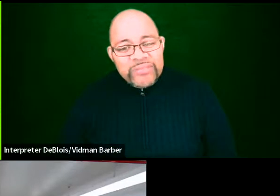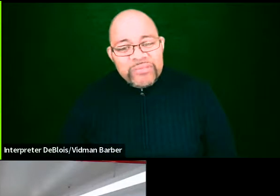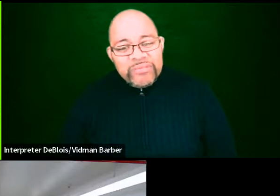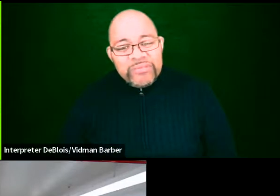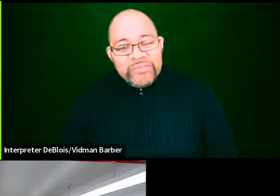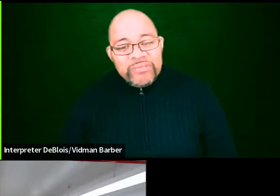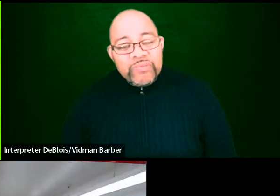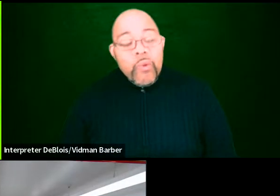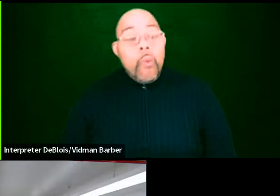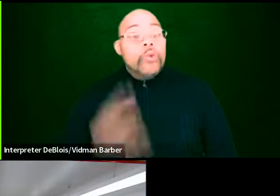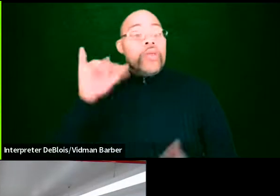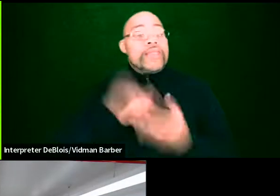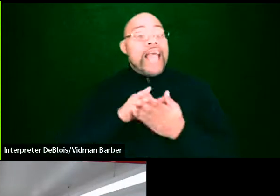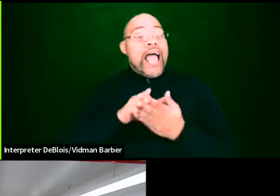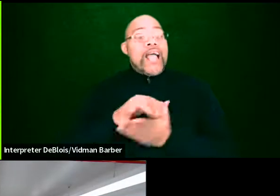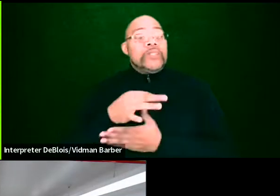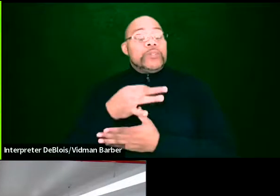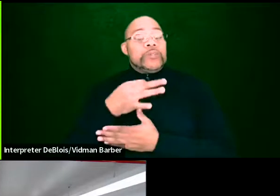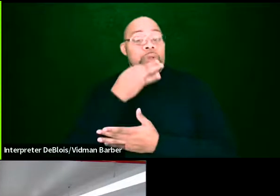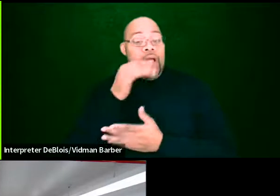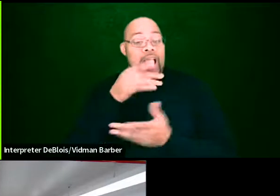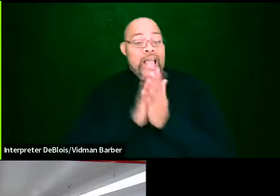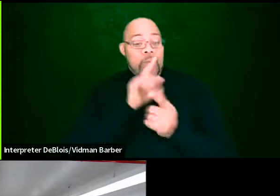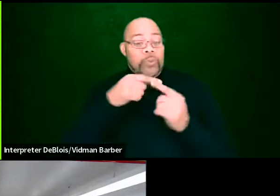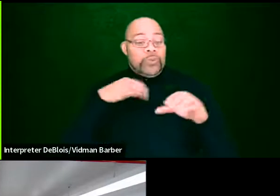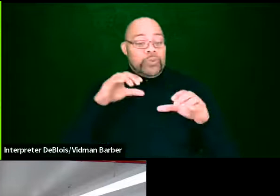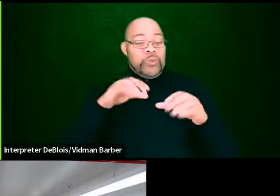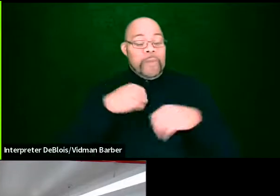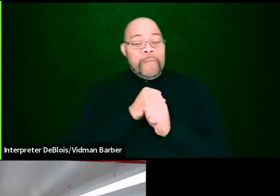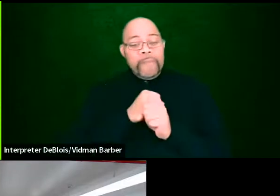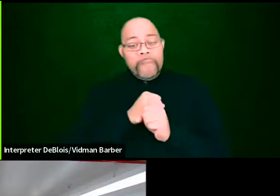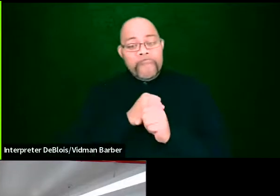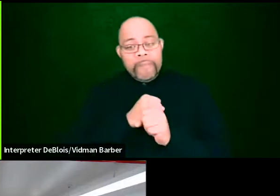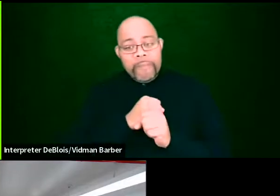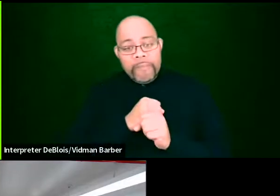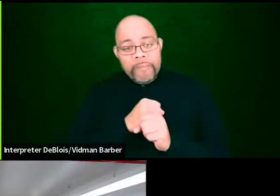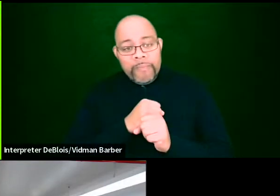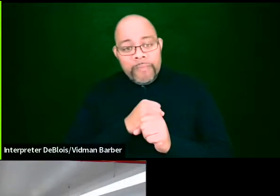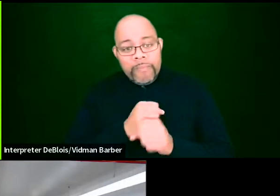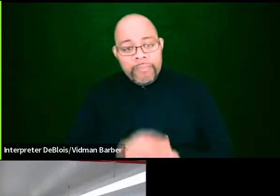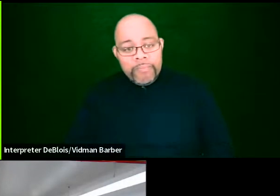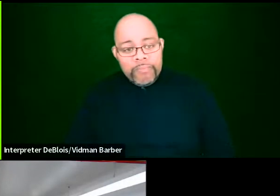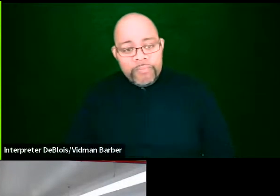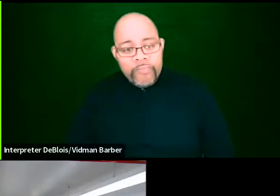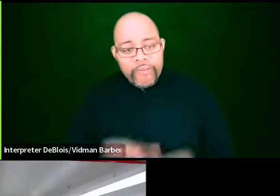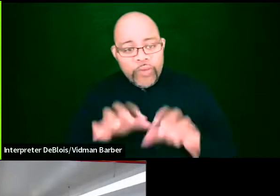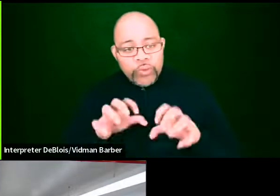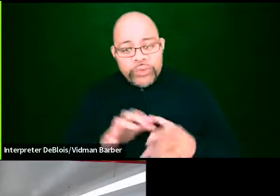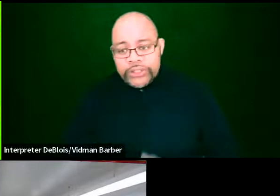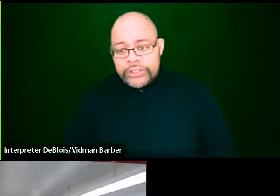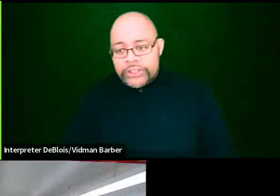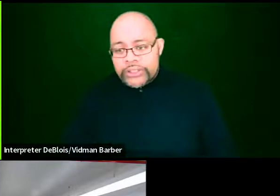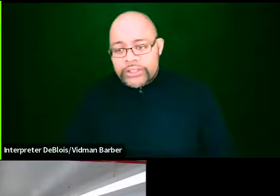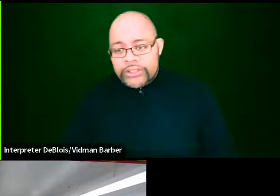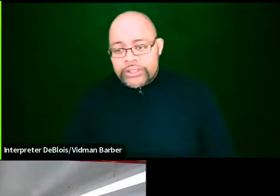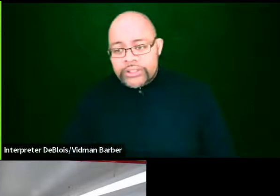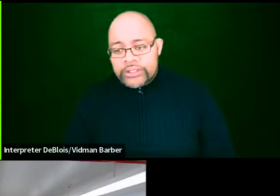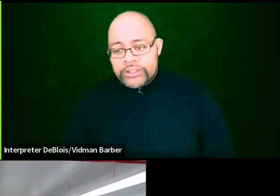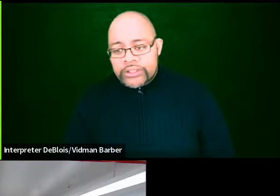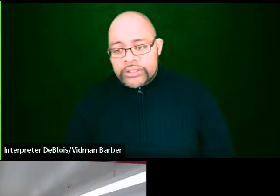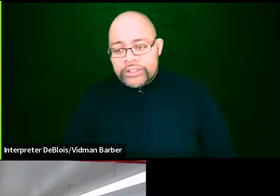We're gonna do it as soon. They're asking when are we gonna make the bag. We're gonna do it as soon as we get ready to go into the